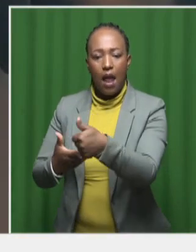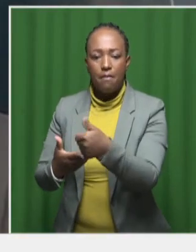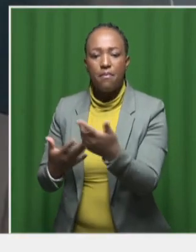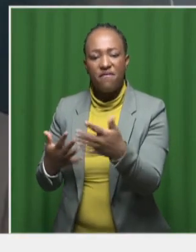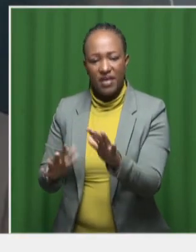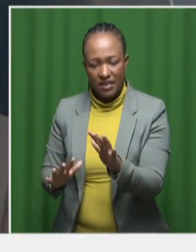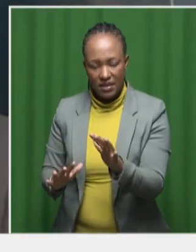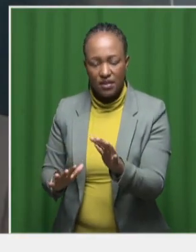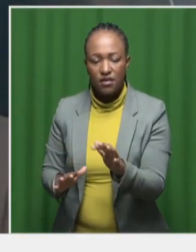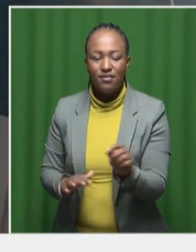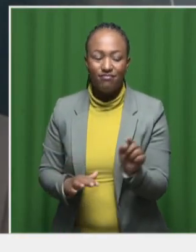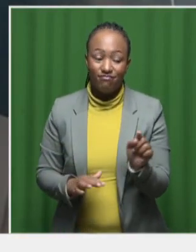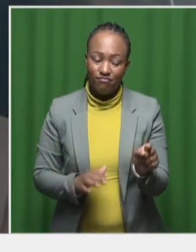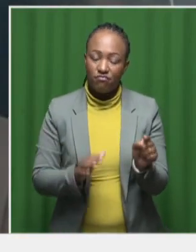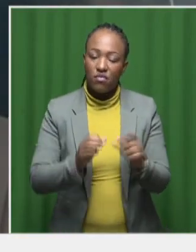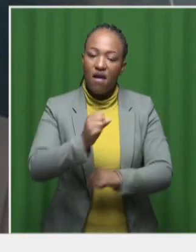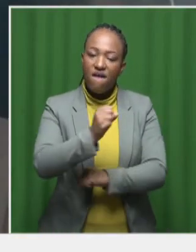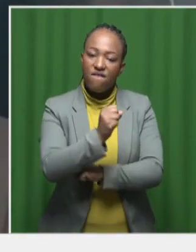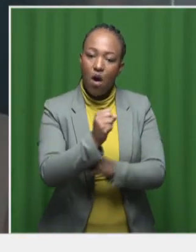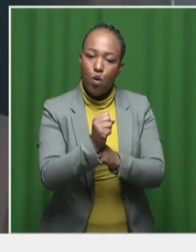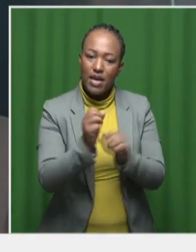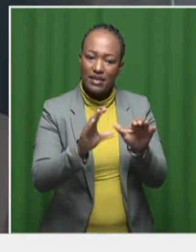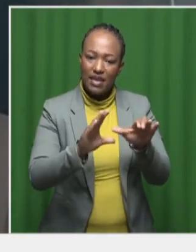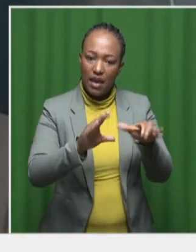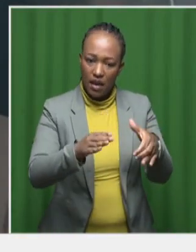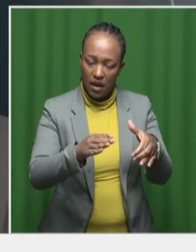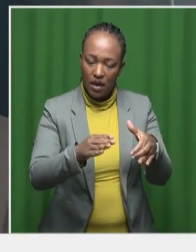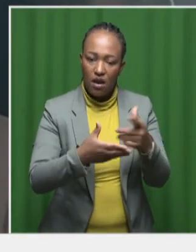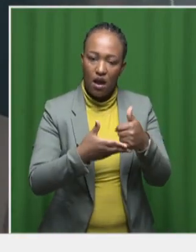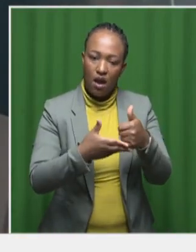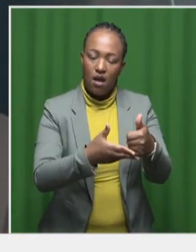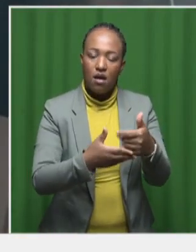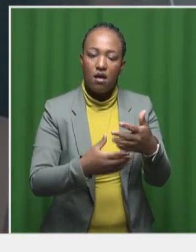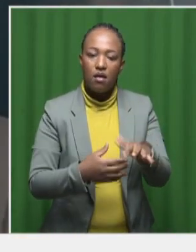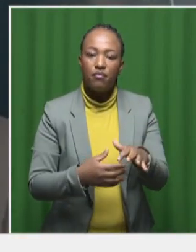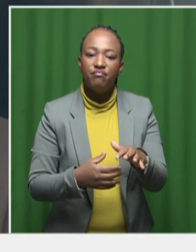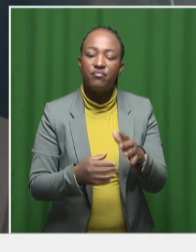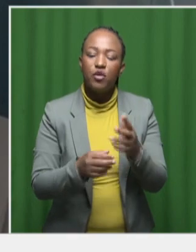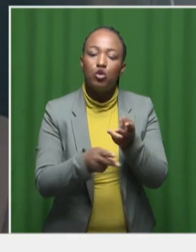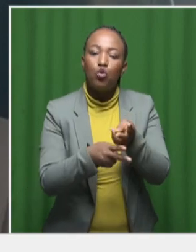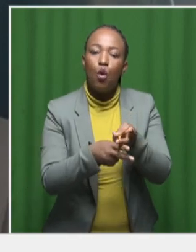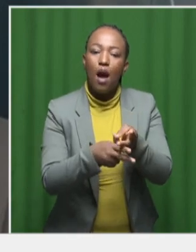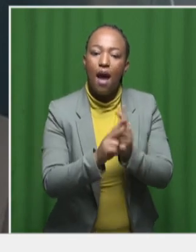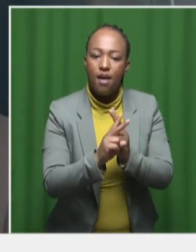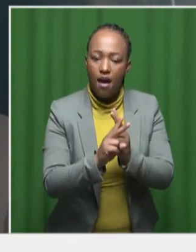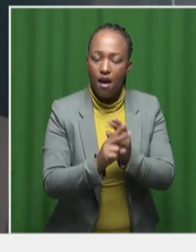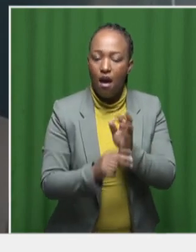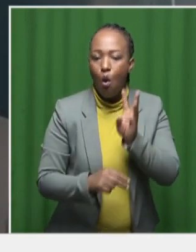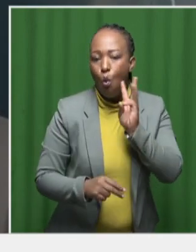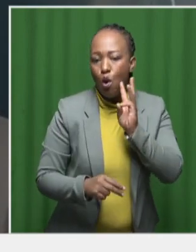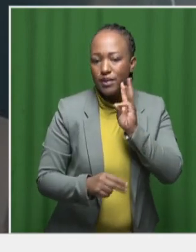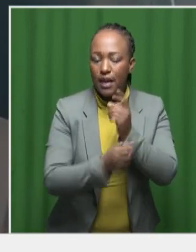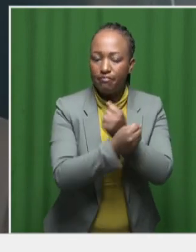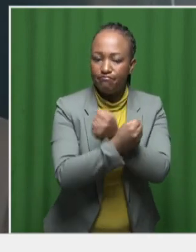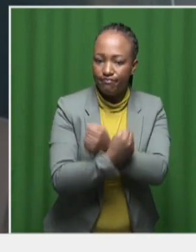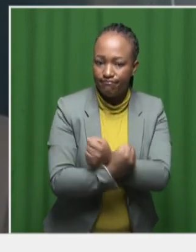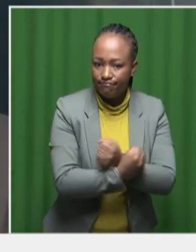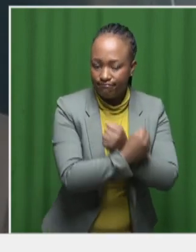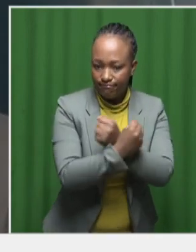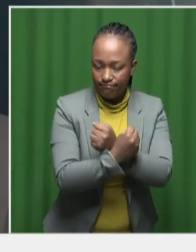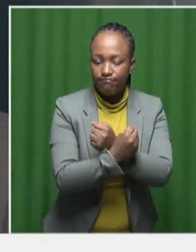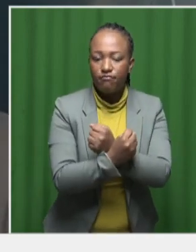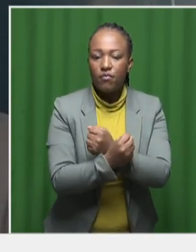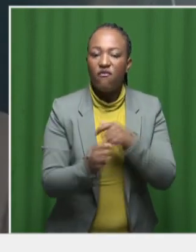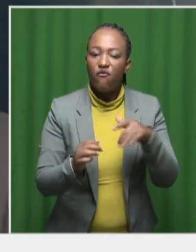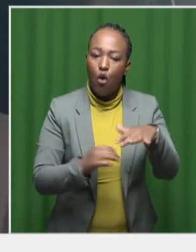Motsepe Foundation intervened to hire the water tankers for the municipality for certain areas in the city.